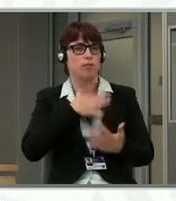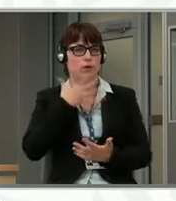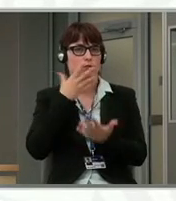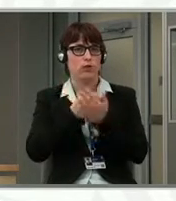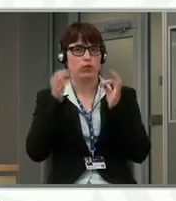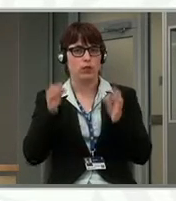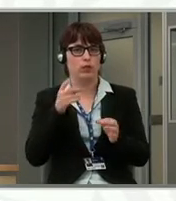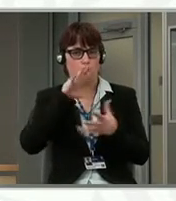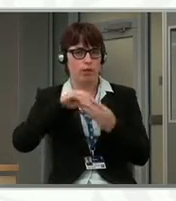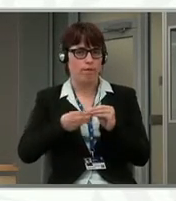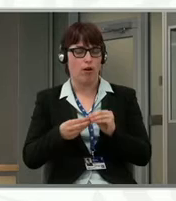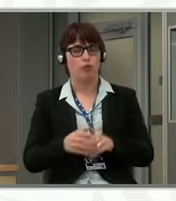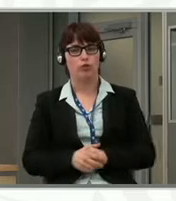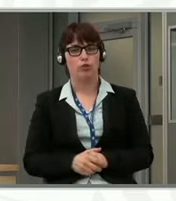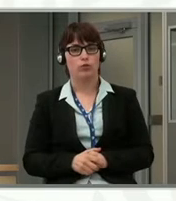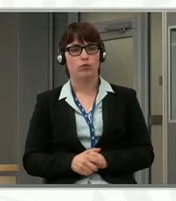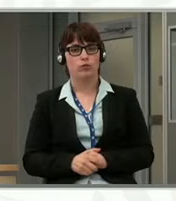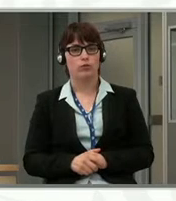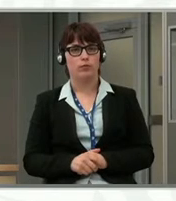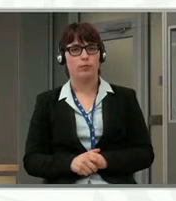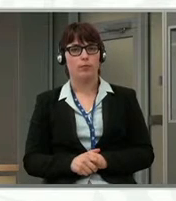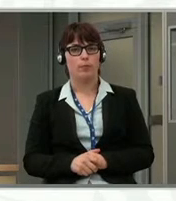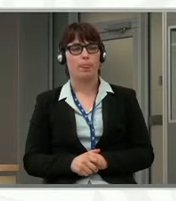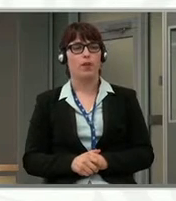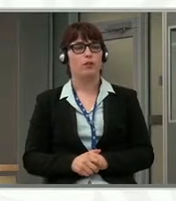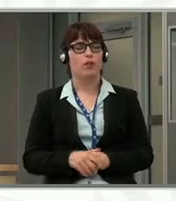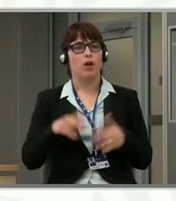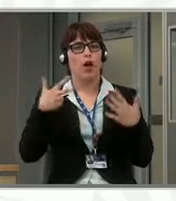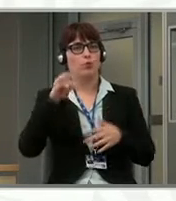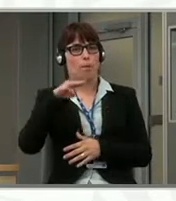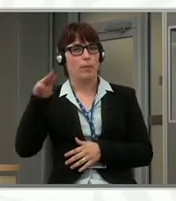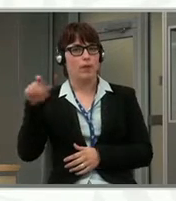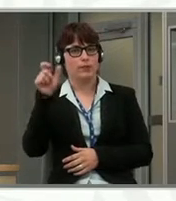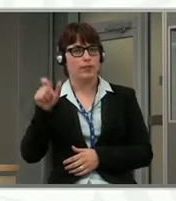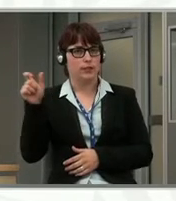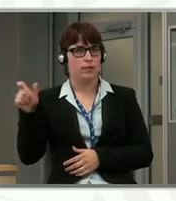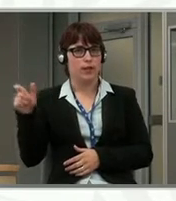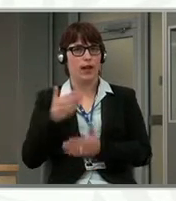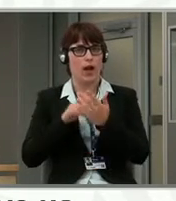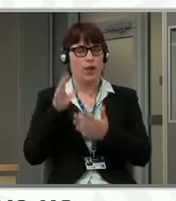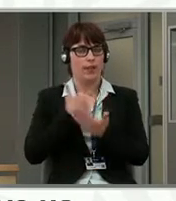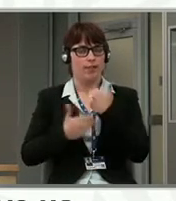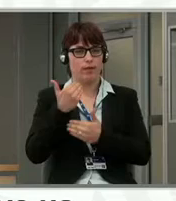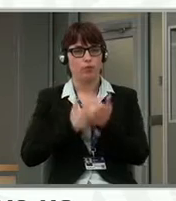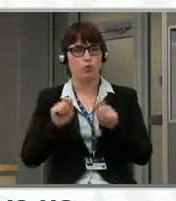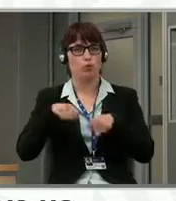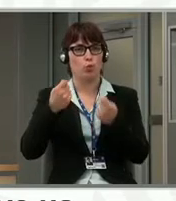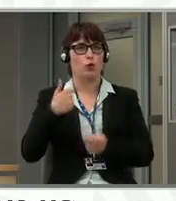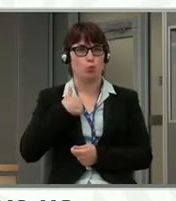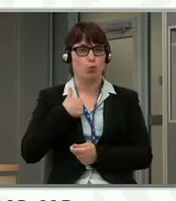80 million persons with disability give us the strength and the will to go